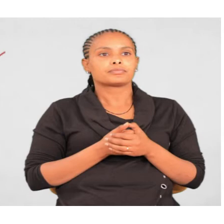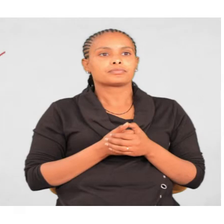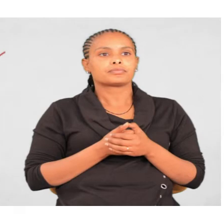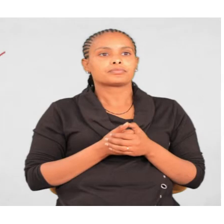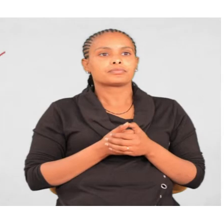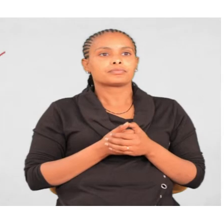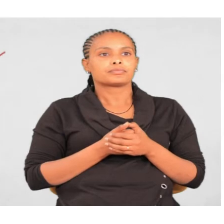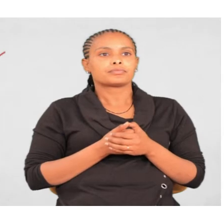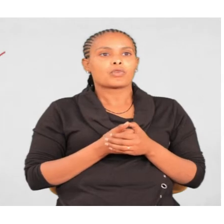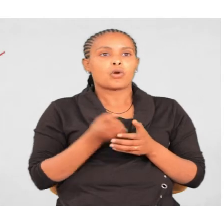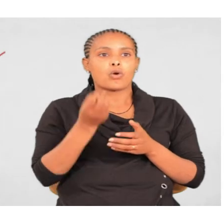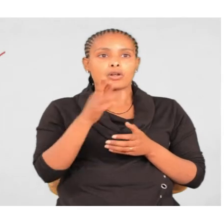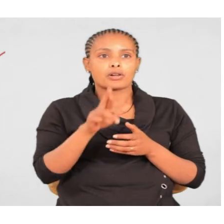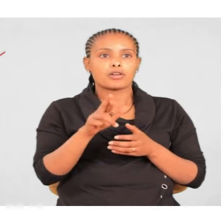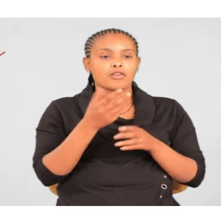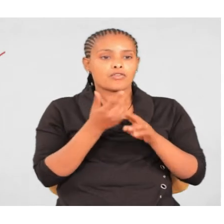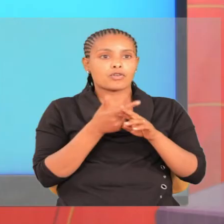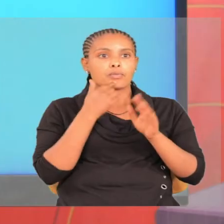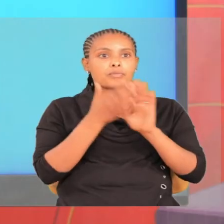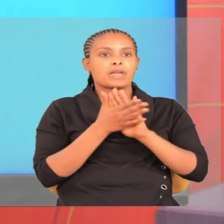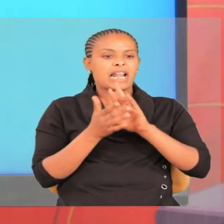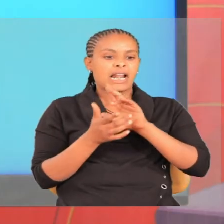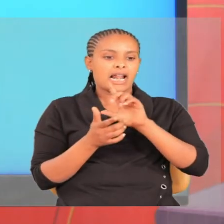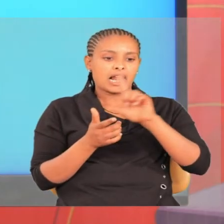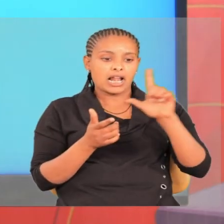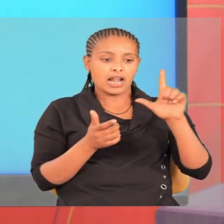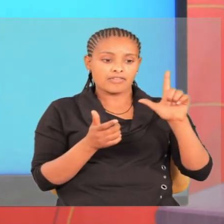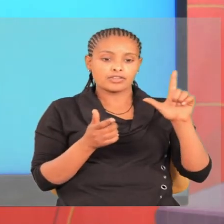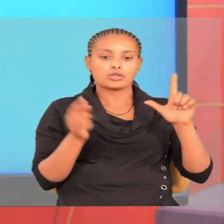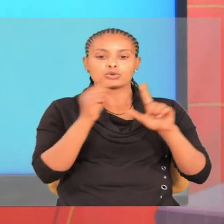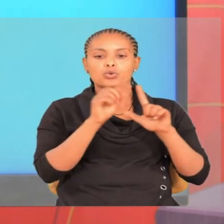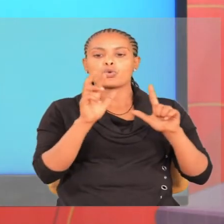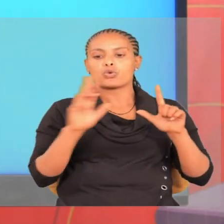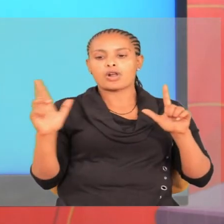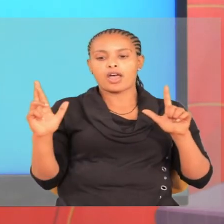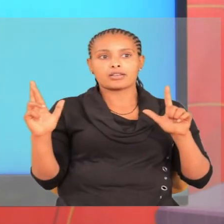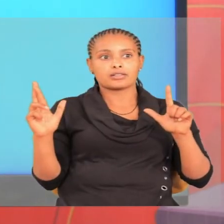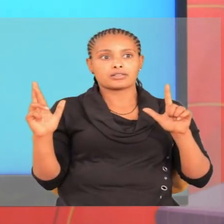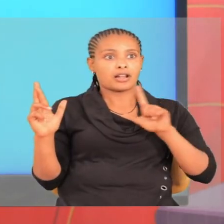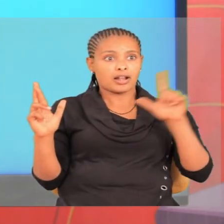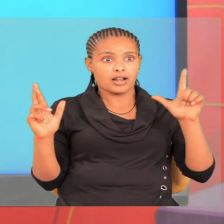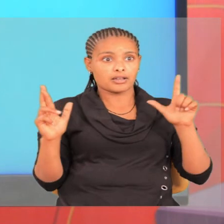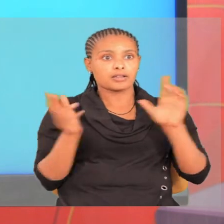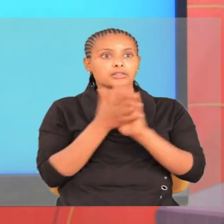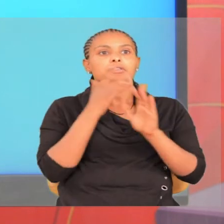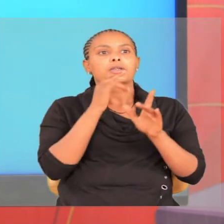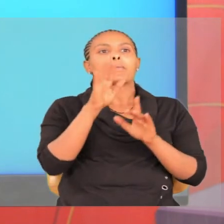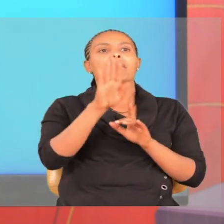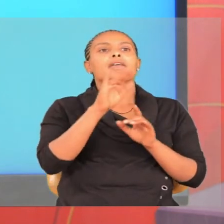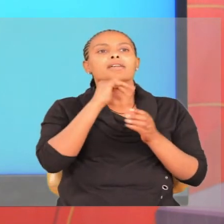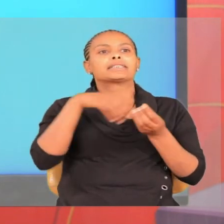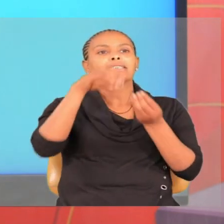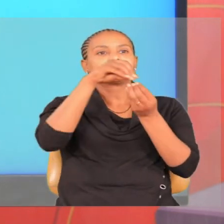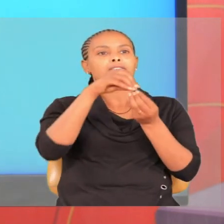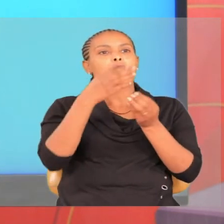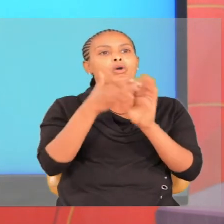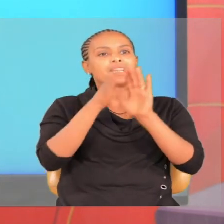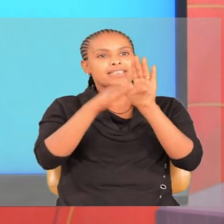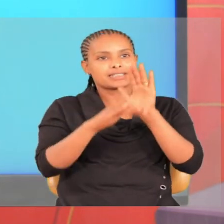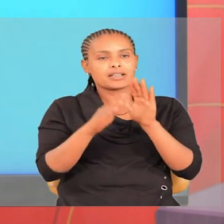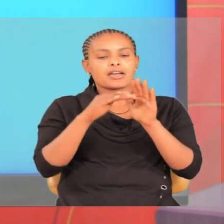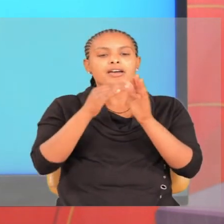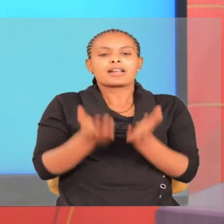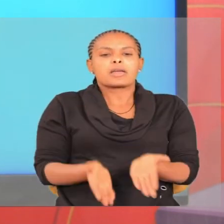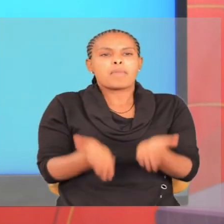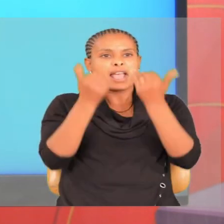direction, or from left to right. Will the concentration of B increase, decrease, or remain